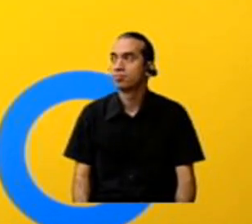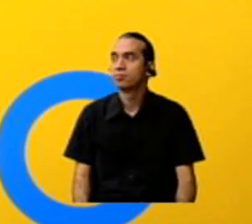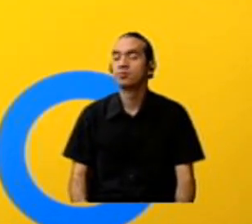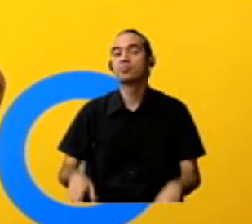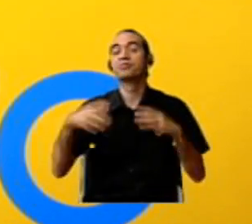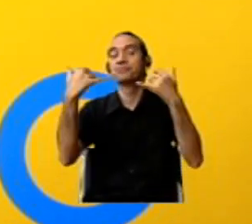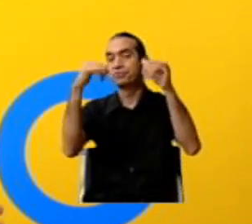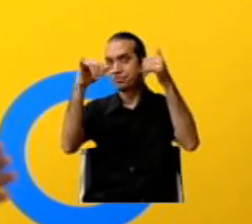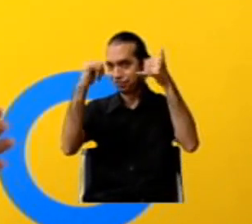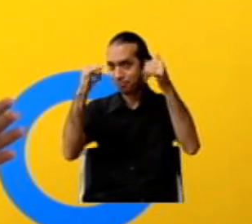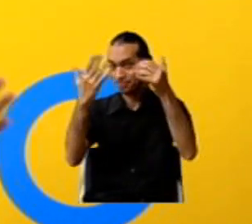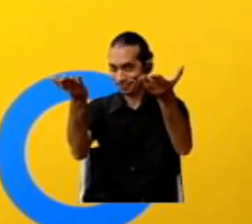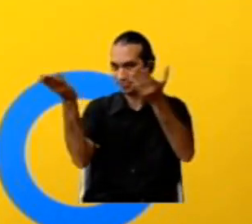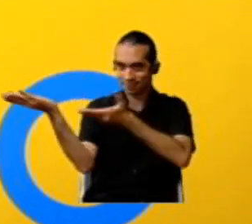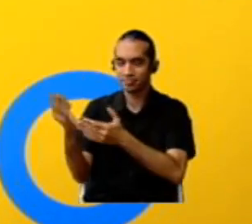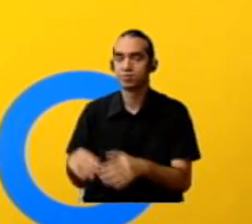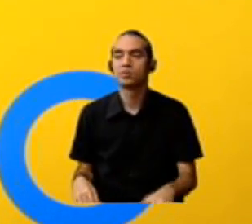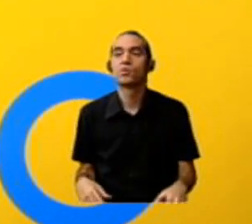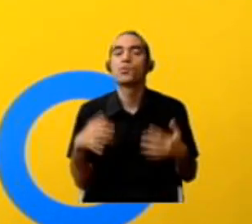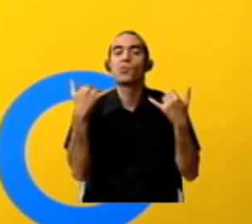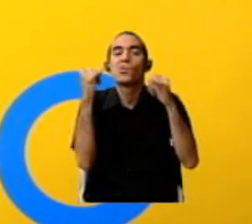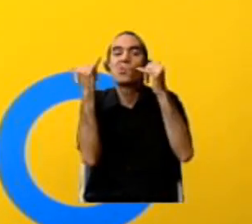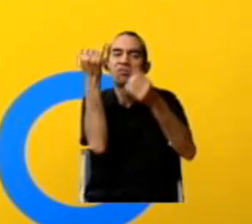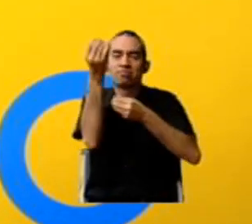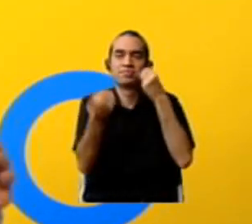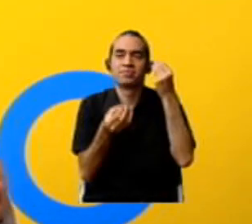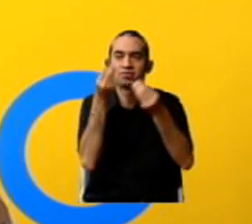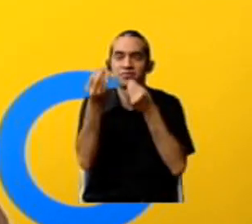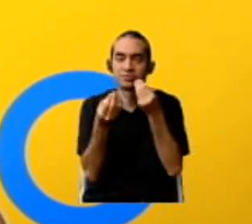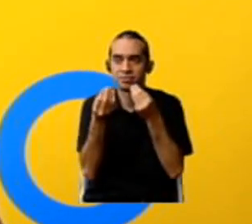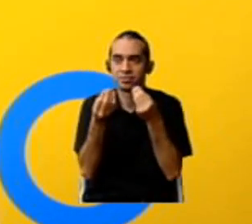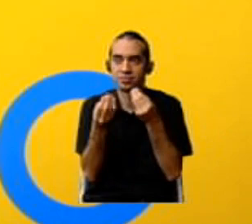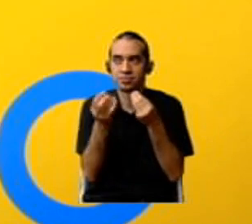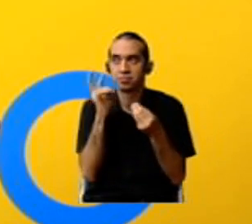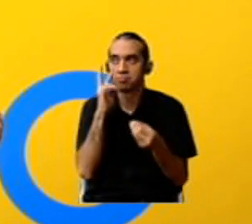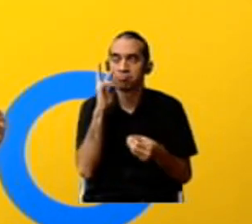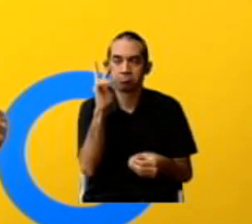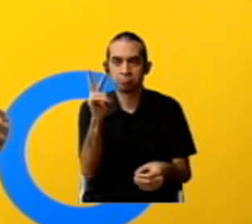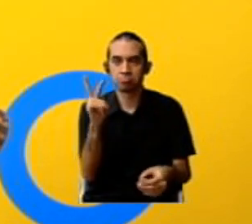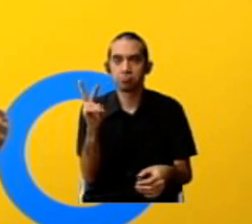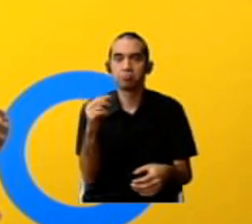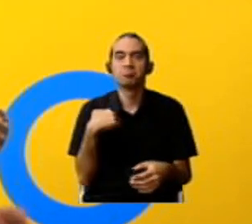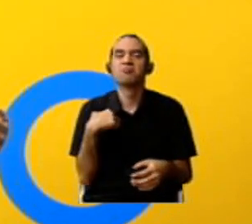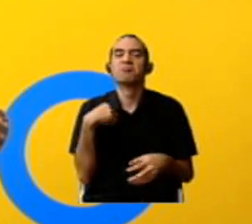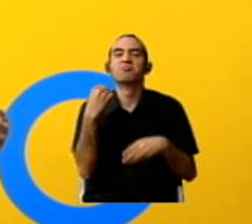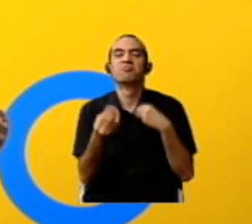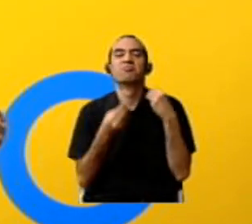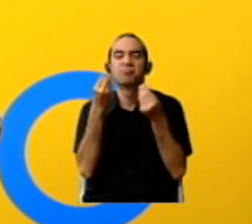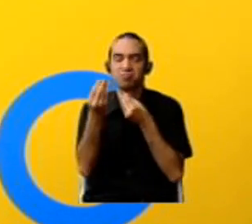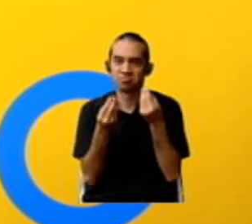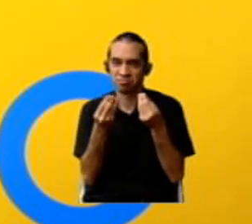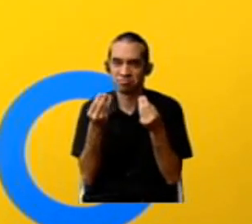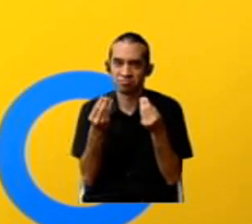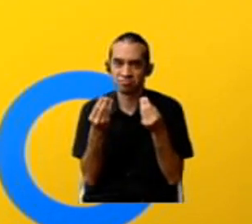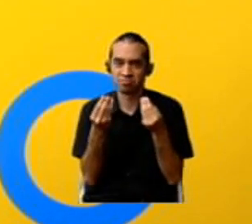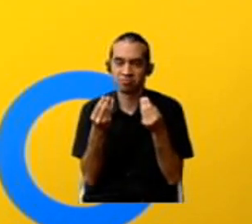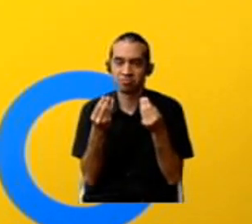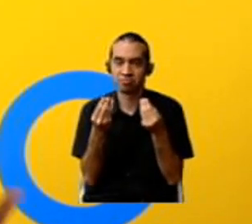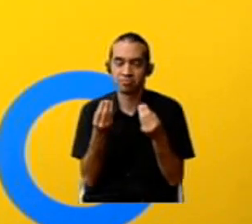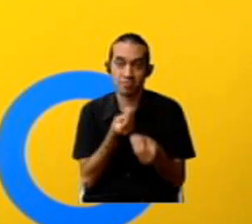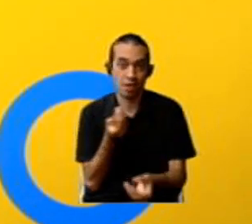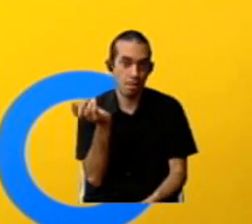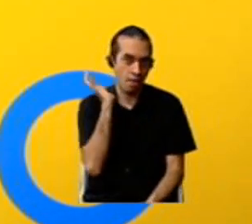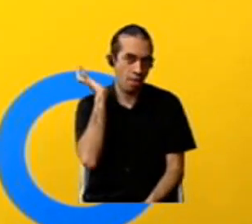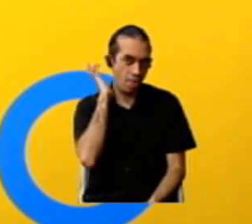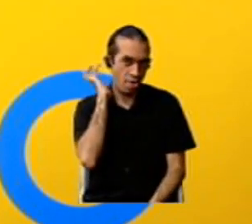play a game. In this game, Charlie, look, I'm going to play pretend,